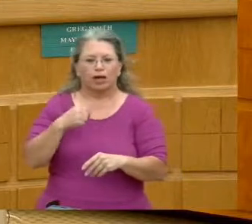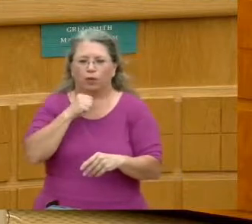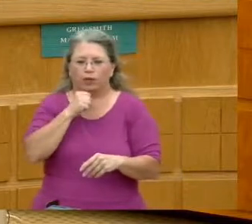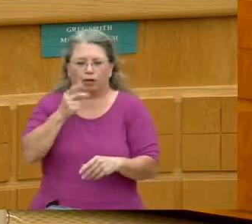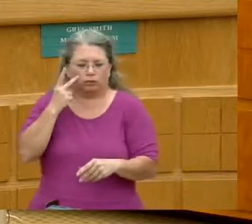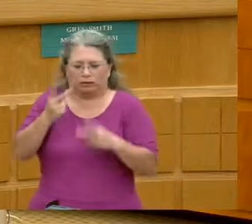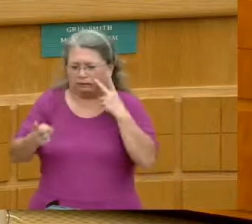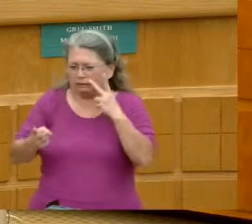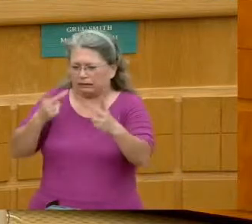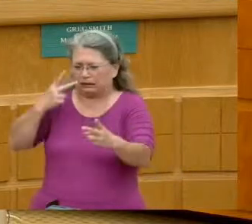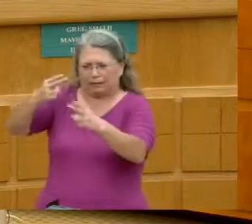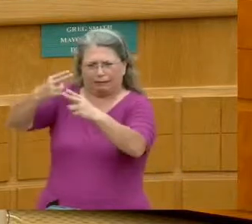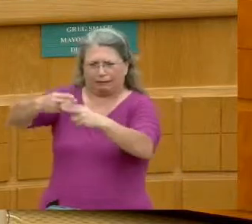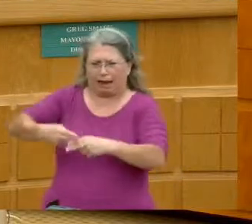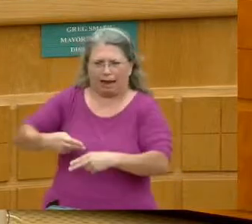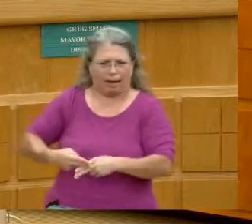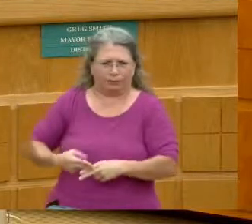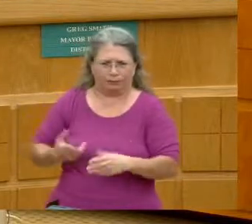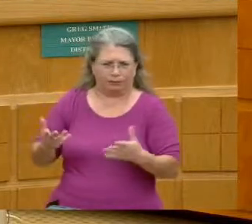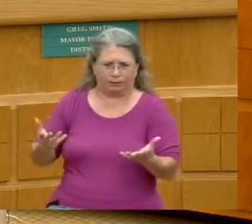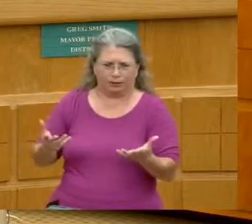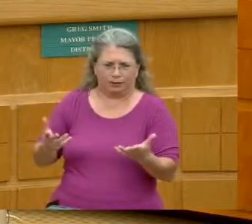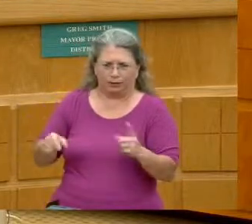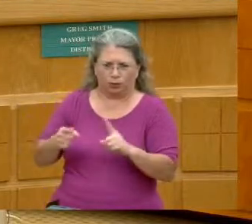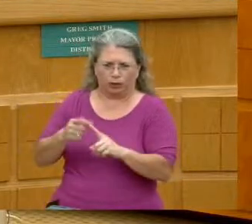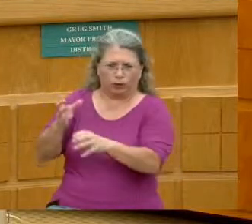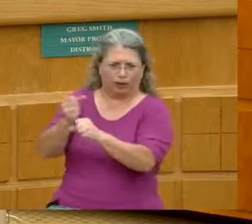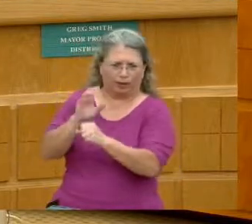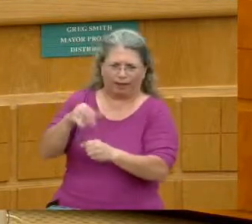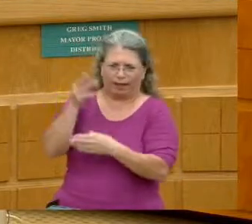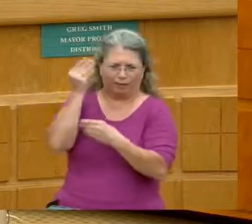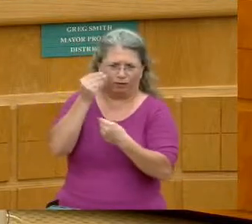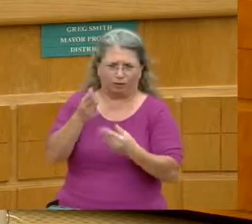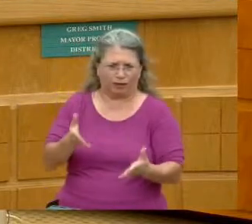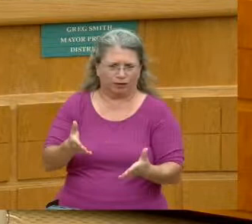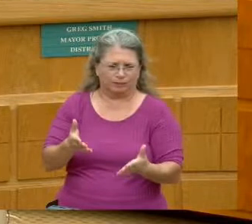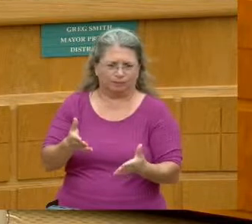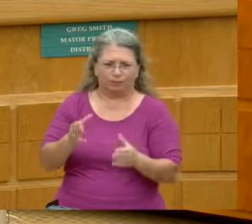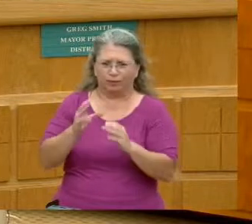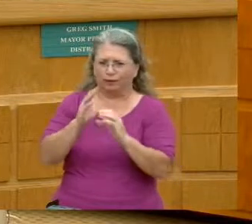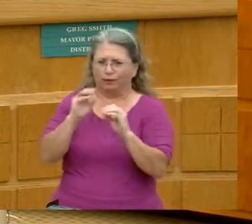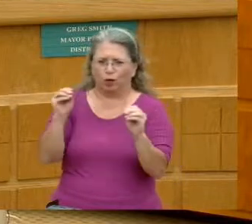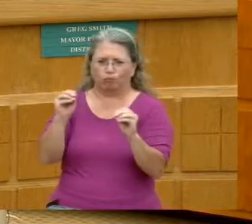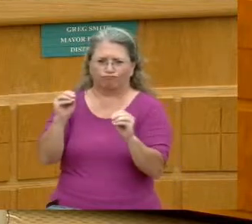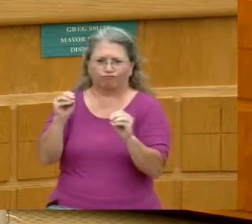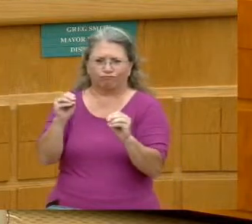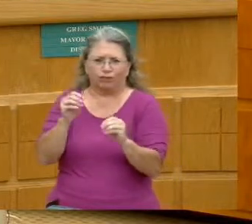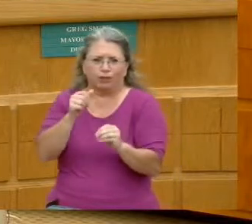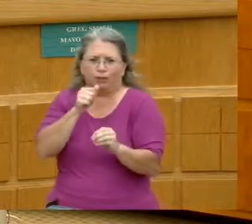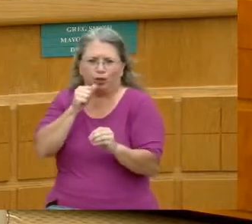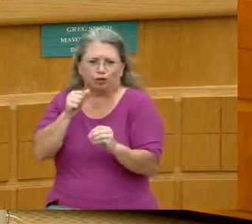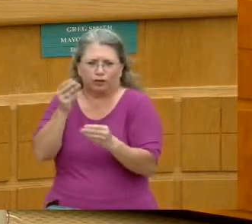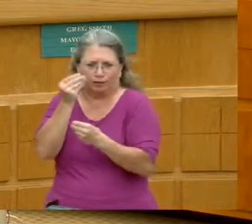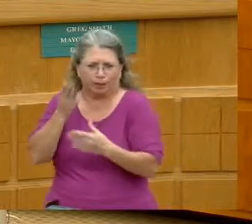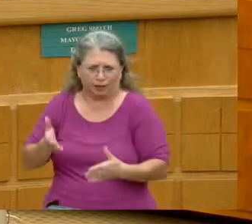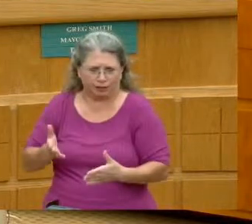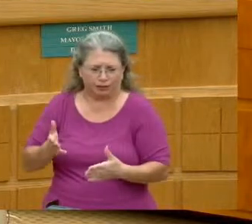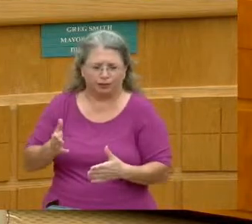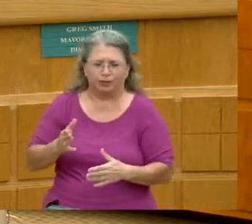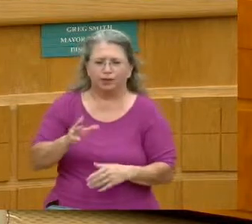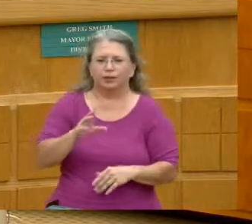it's bought and sold commercially, and the data that we get certainly doesn't have anybody's names attached to it.